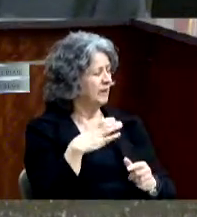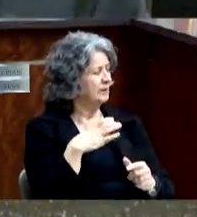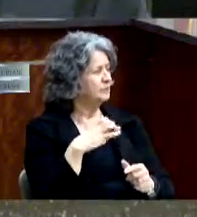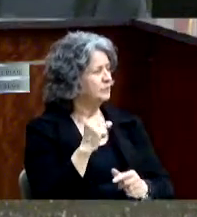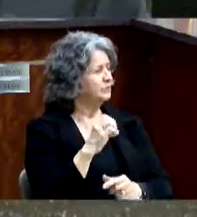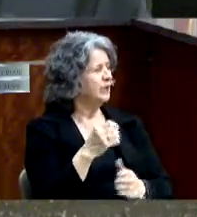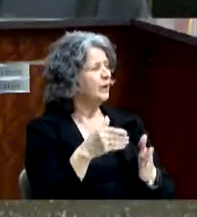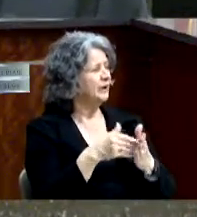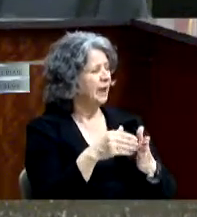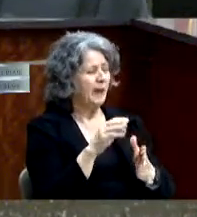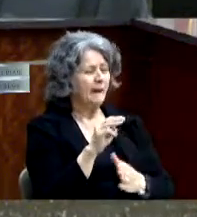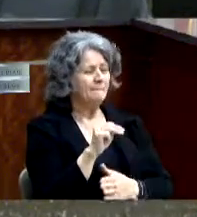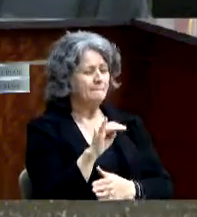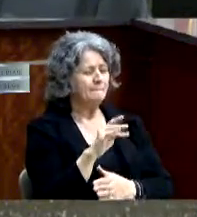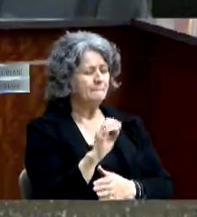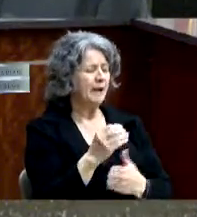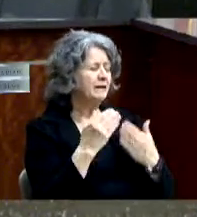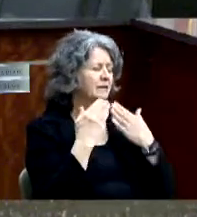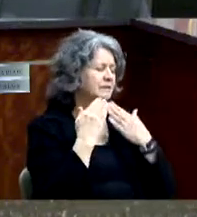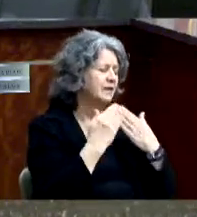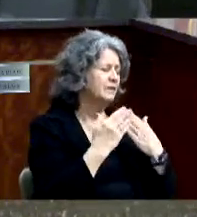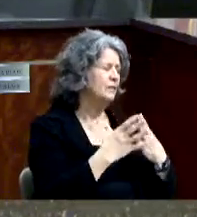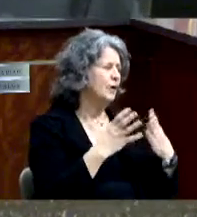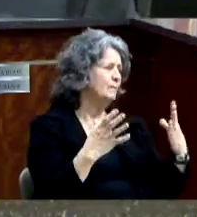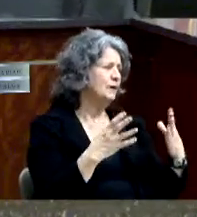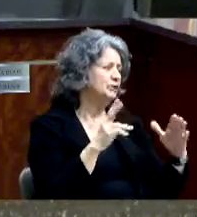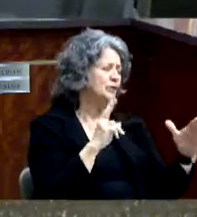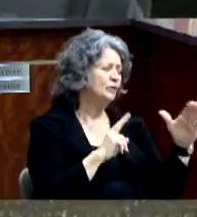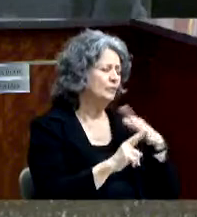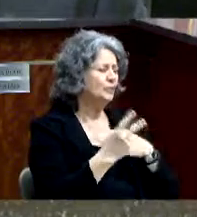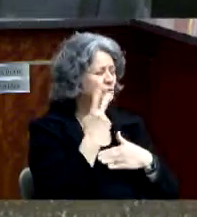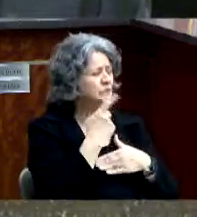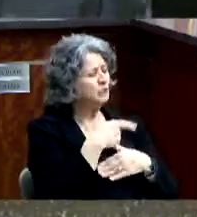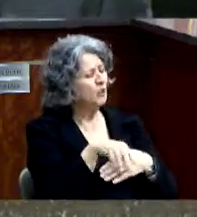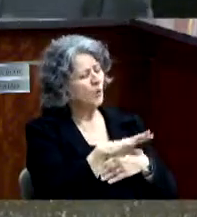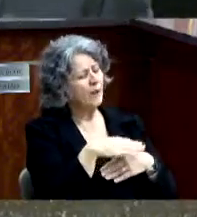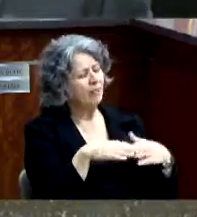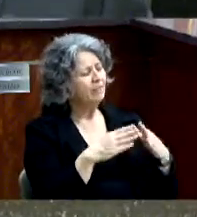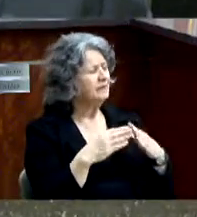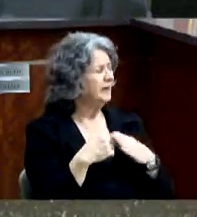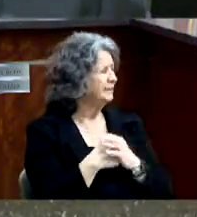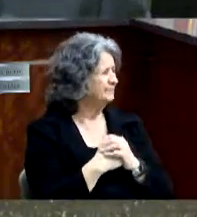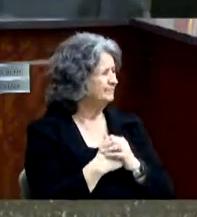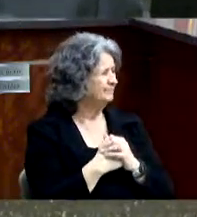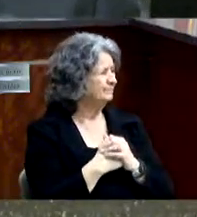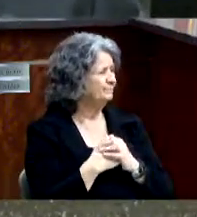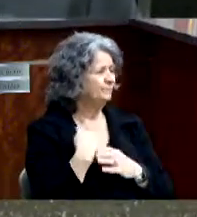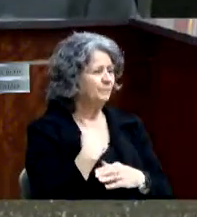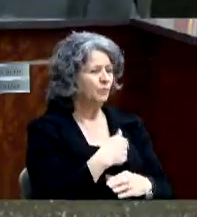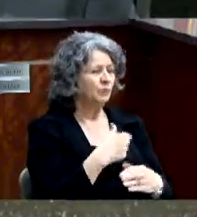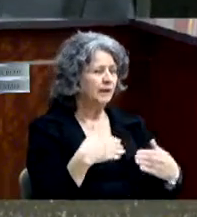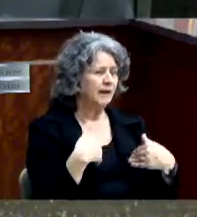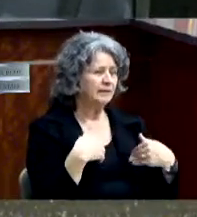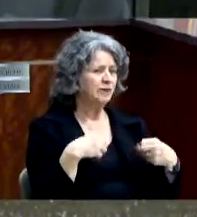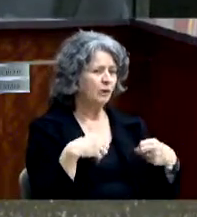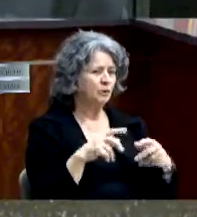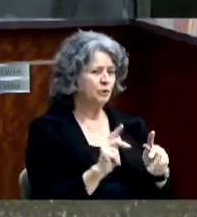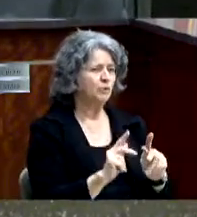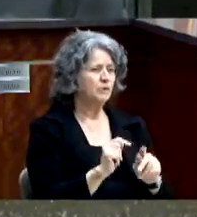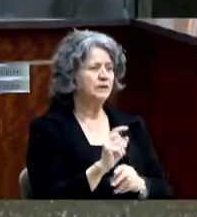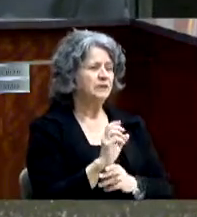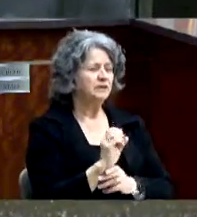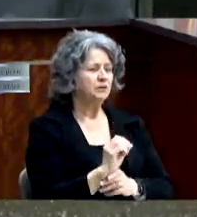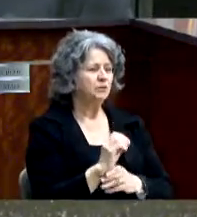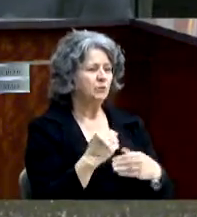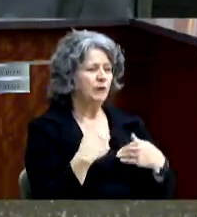again, Mike, thank you very much. I look forward to seeing you around town. We did have the opportunity to have